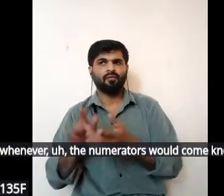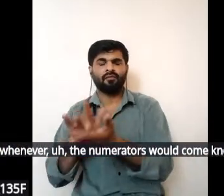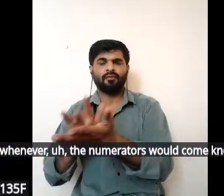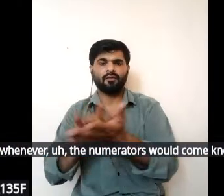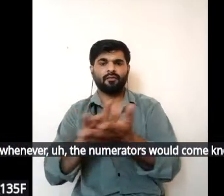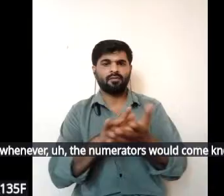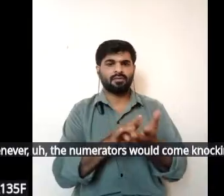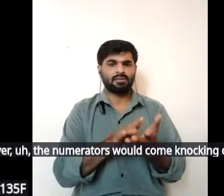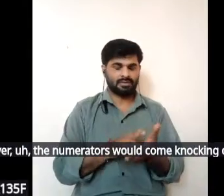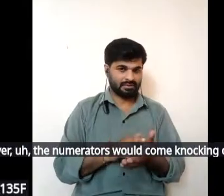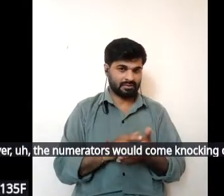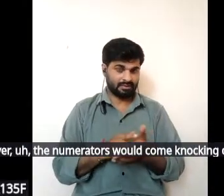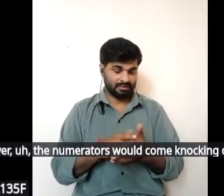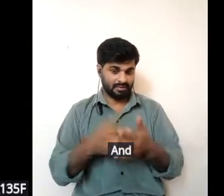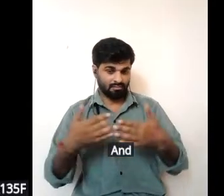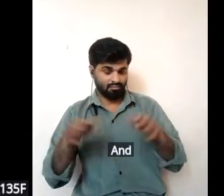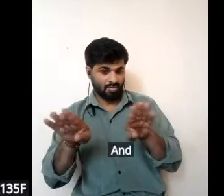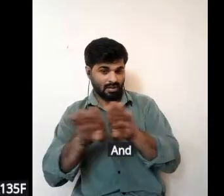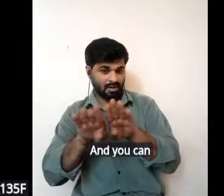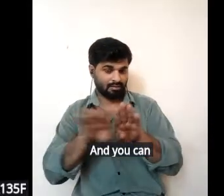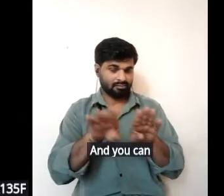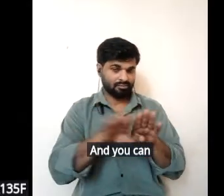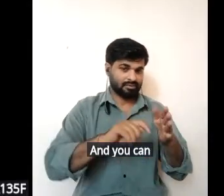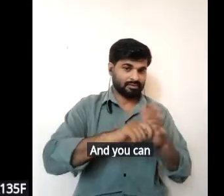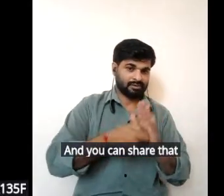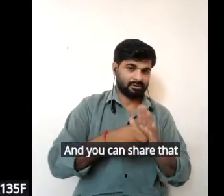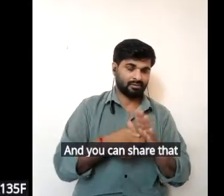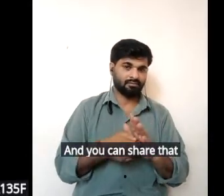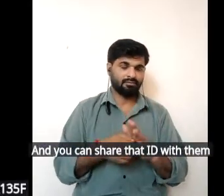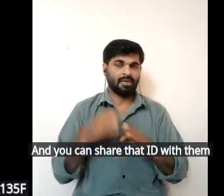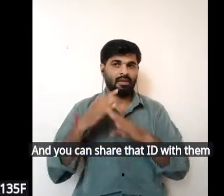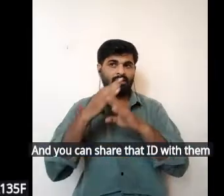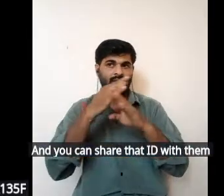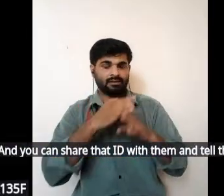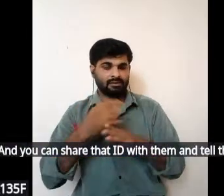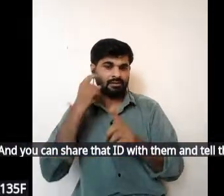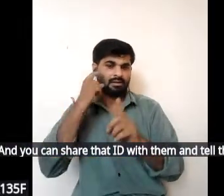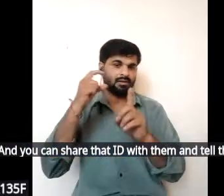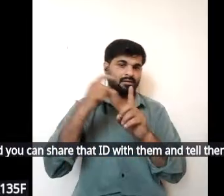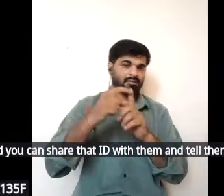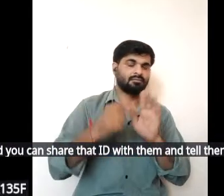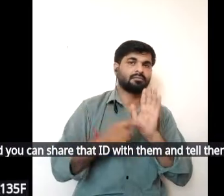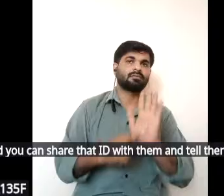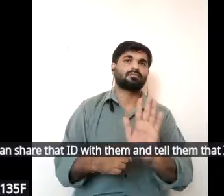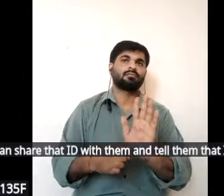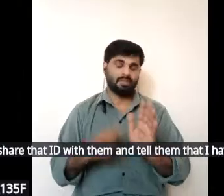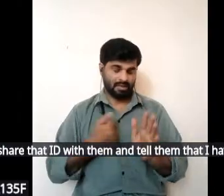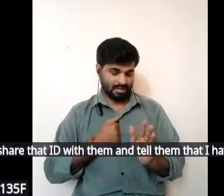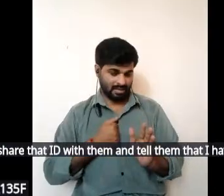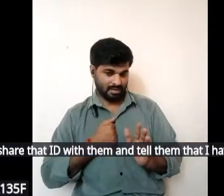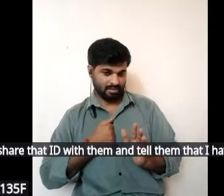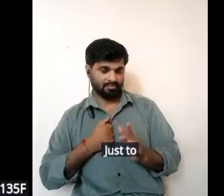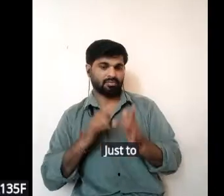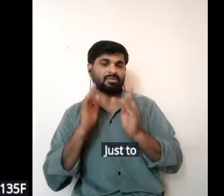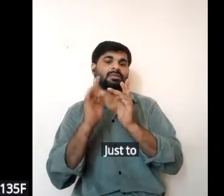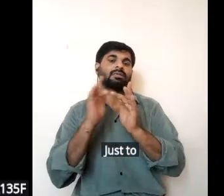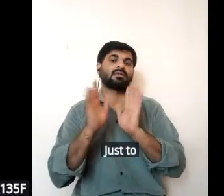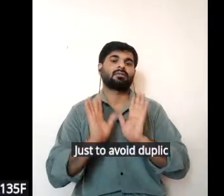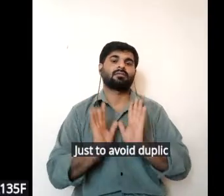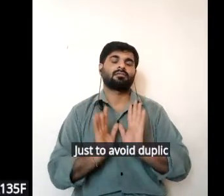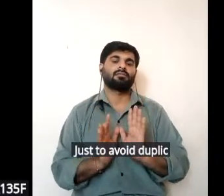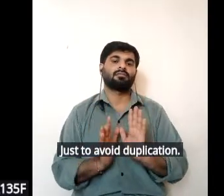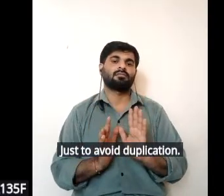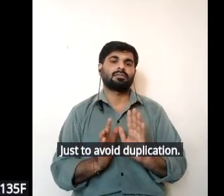on your doors, and you can share that ID with them and tell them that I have done it online, just to avoid duplication.